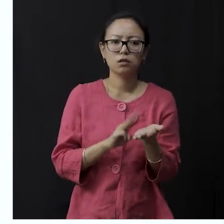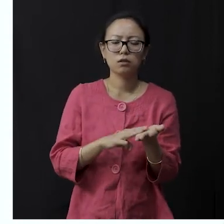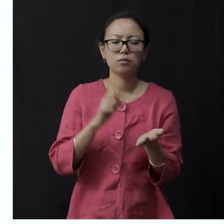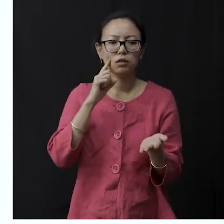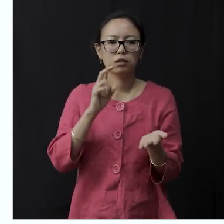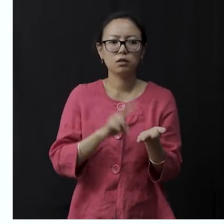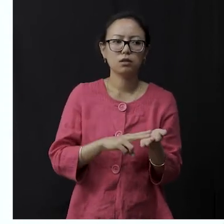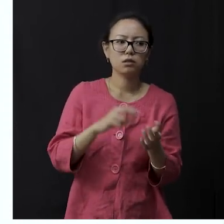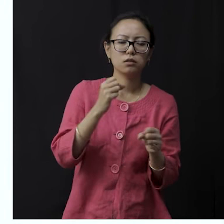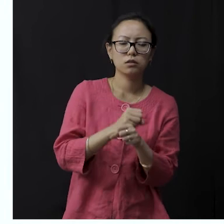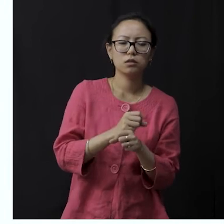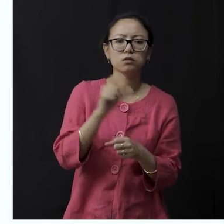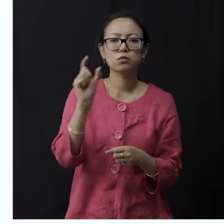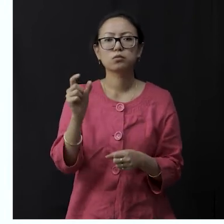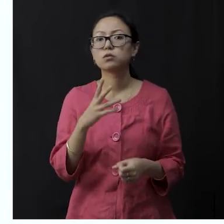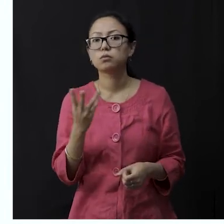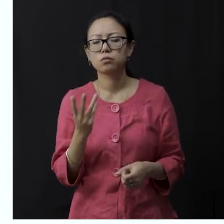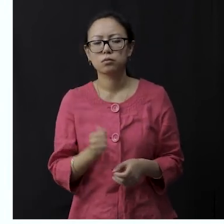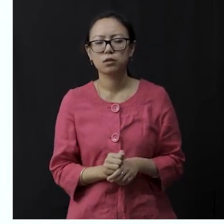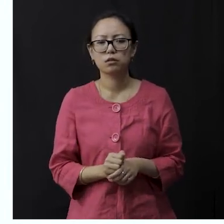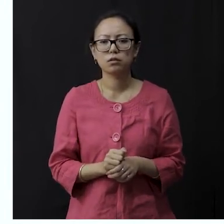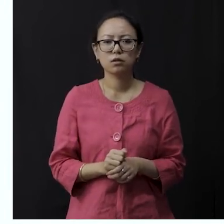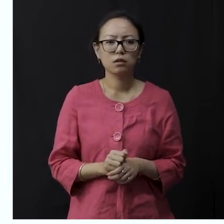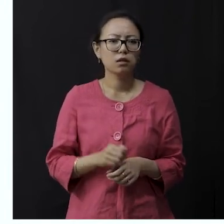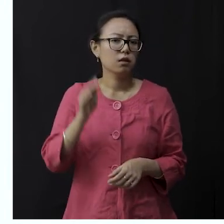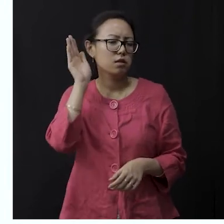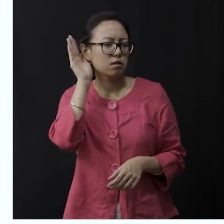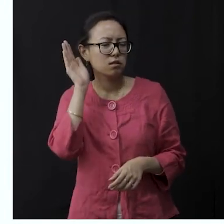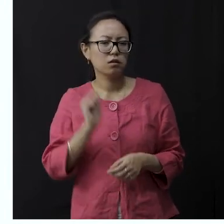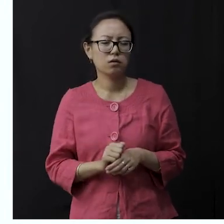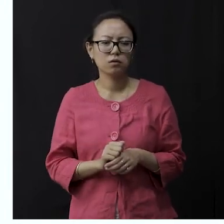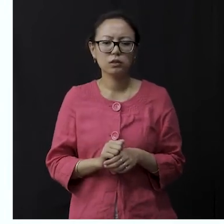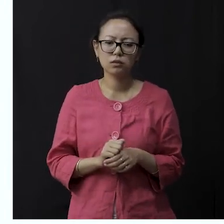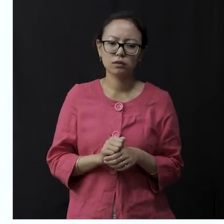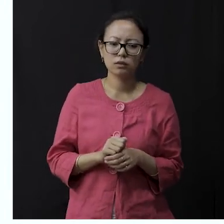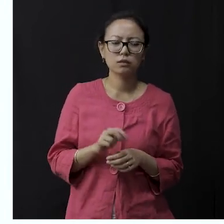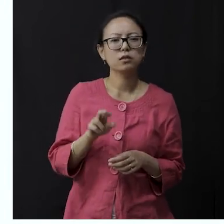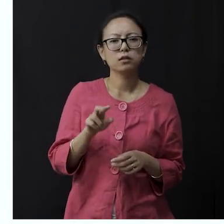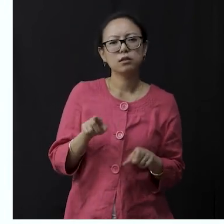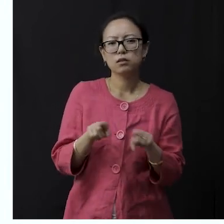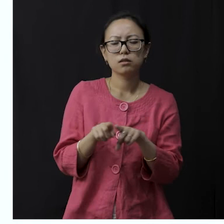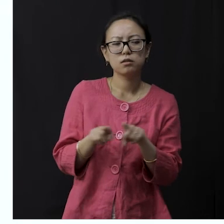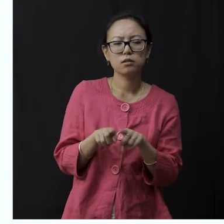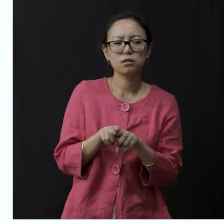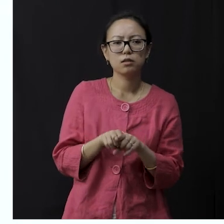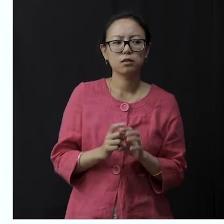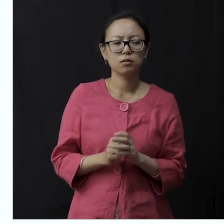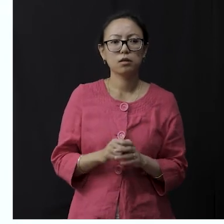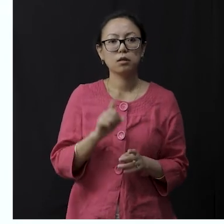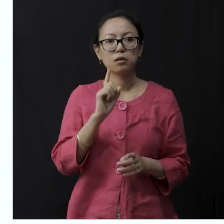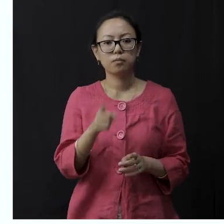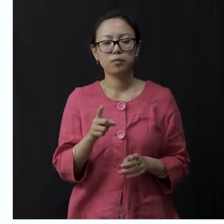may not have the same meaning. That means words that while speaking, while